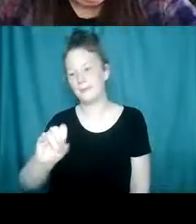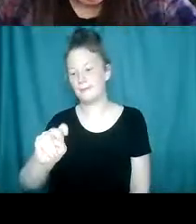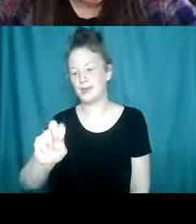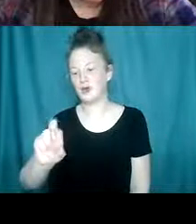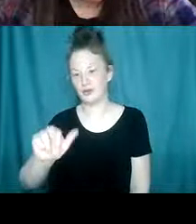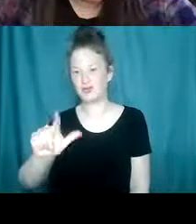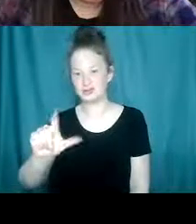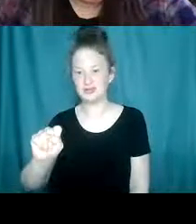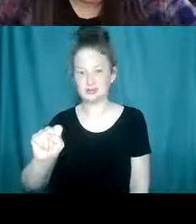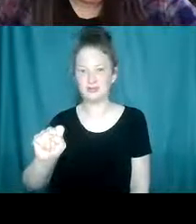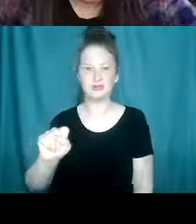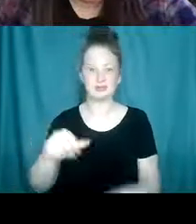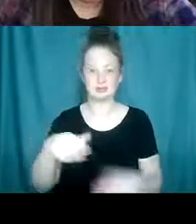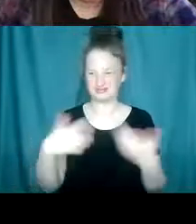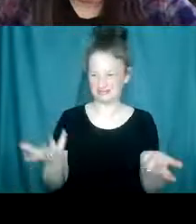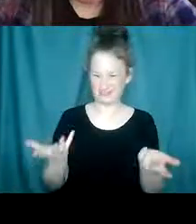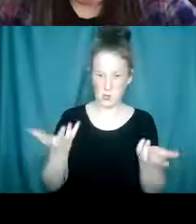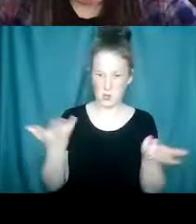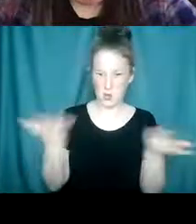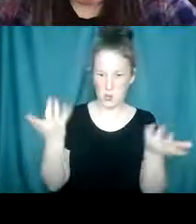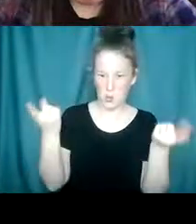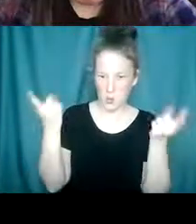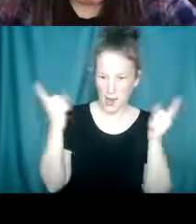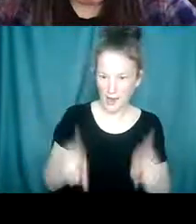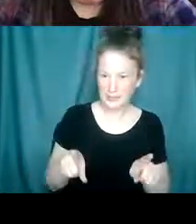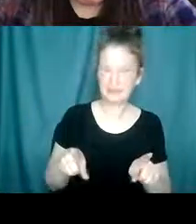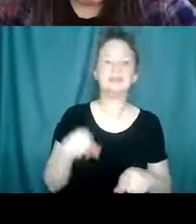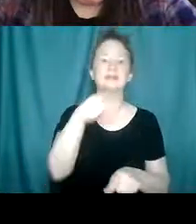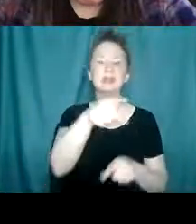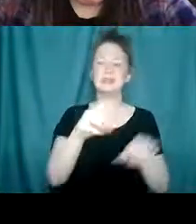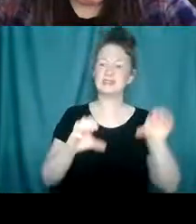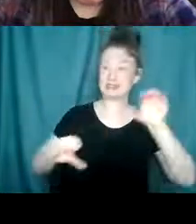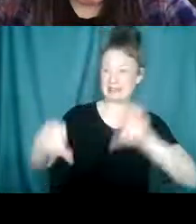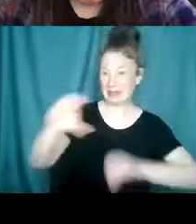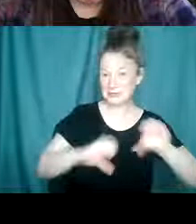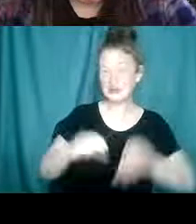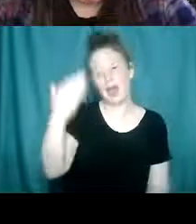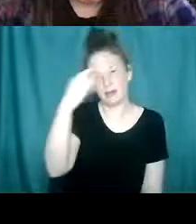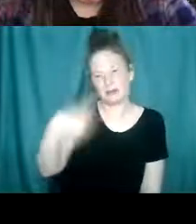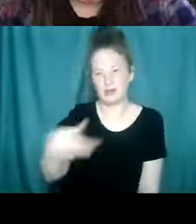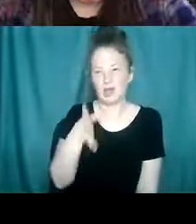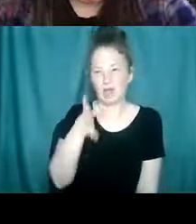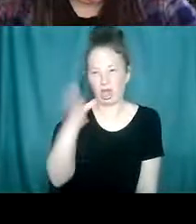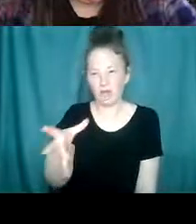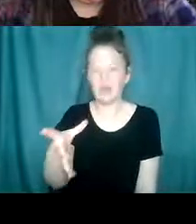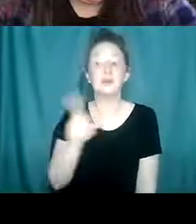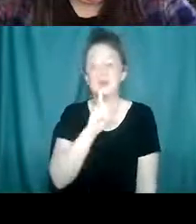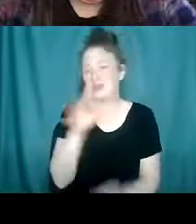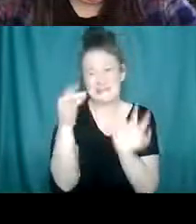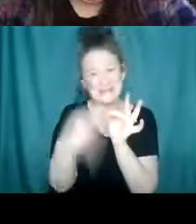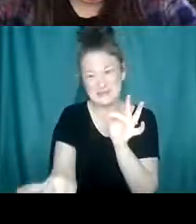how does this work? It's chemistry. I know some people hate it, but bear with me, it's really, really